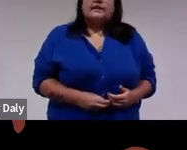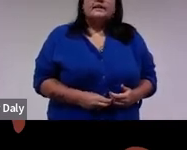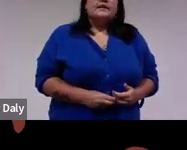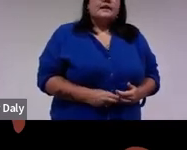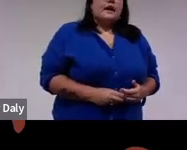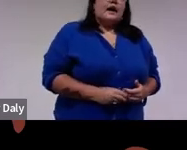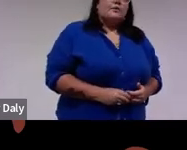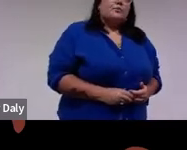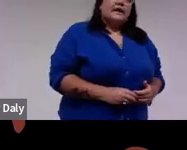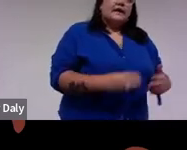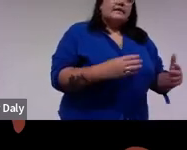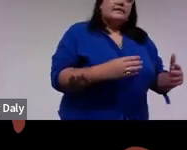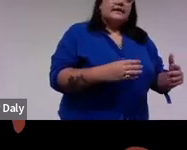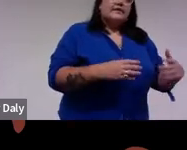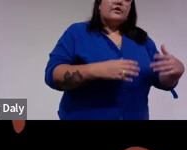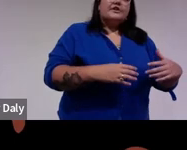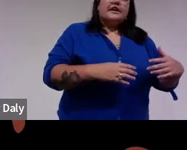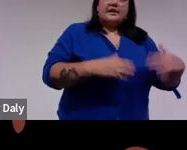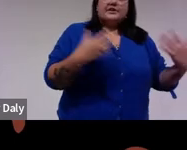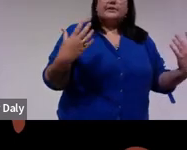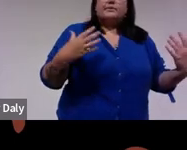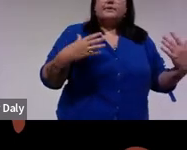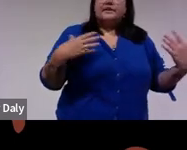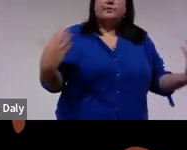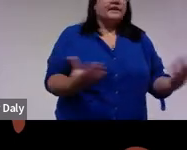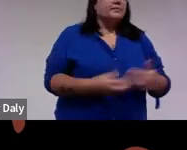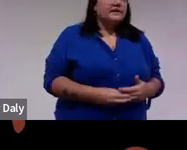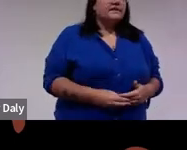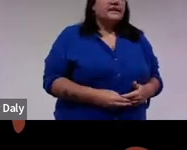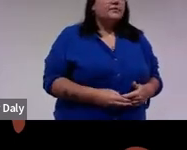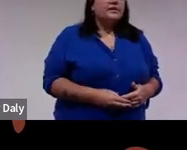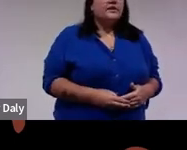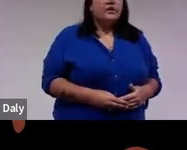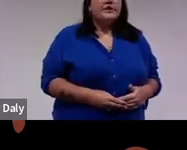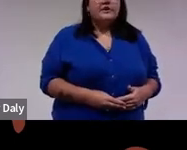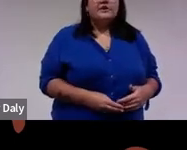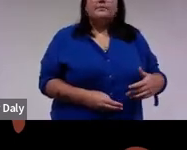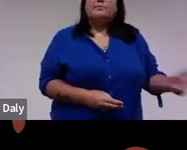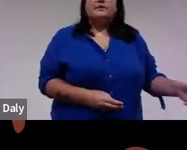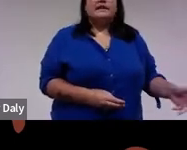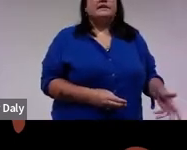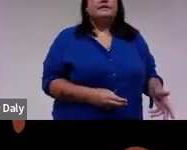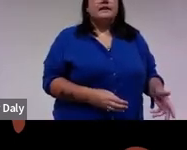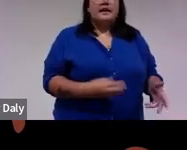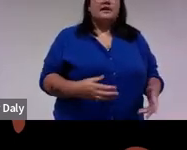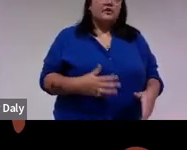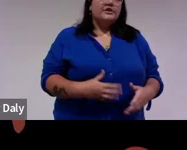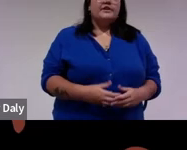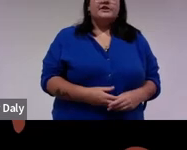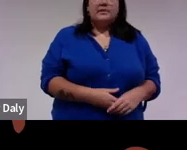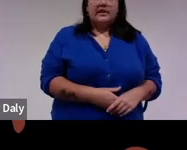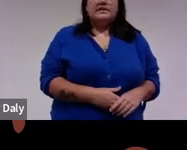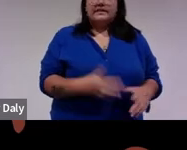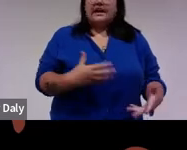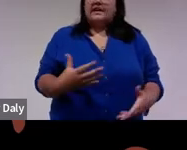country. We acknowledge eldership that are with us presently. We acknowledge eldership that precede us, and we acknowledge